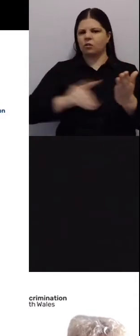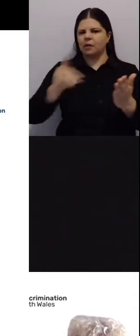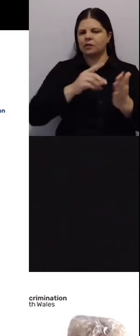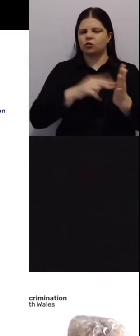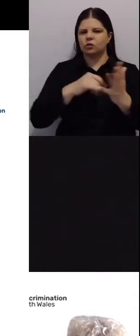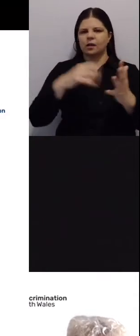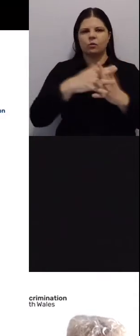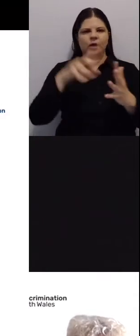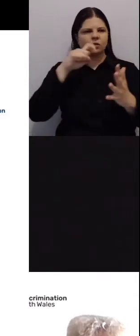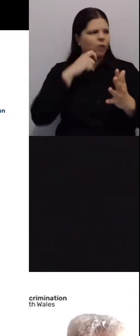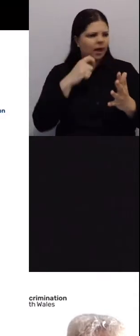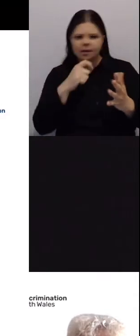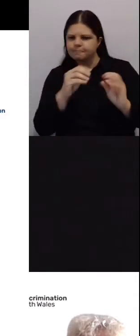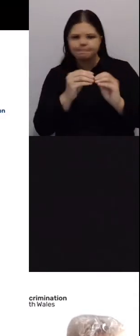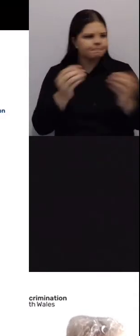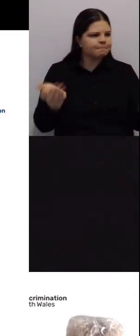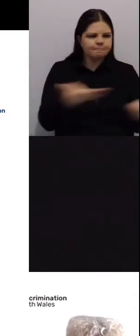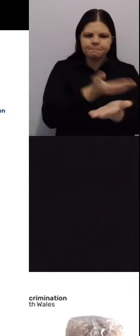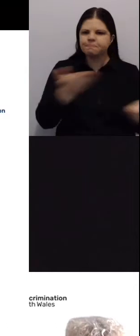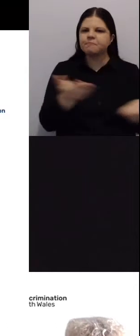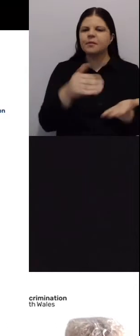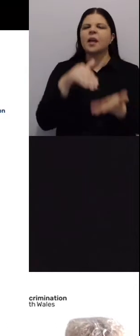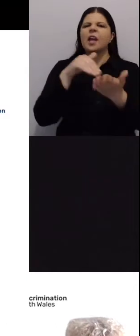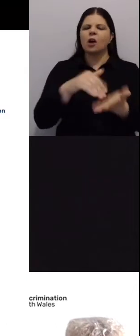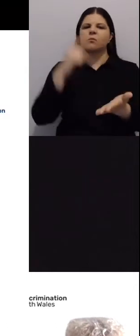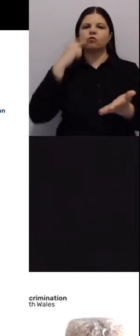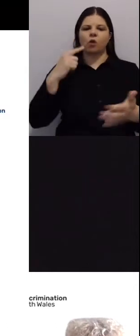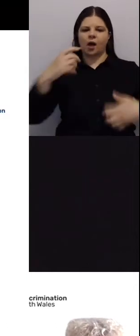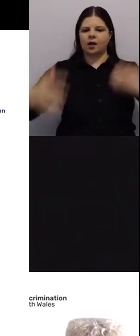Conciliation is used to help parties resolve complaints.